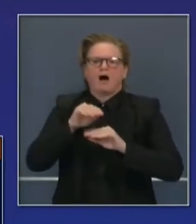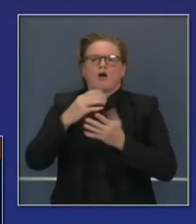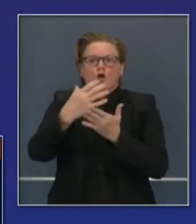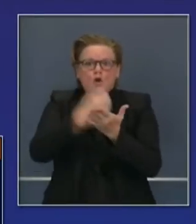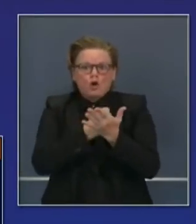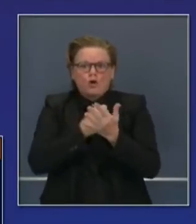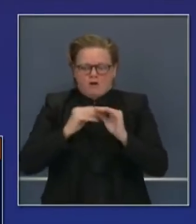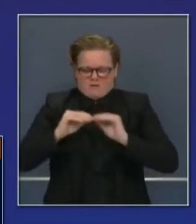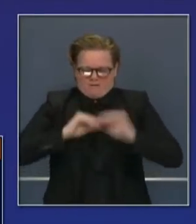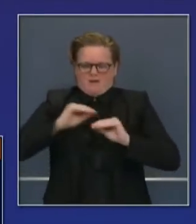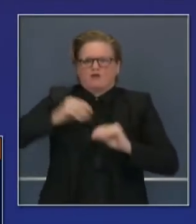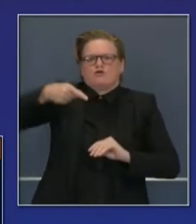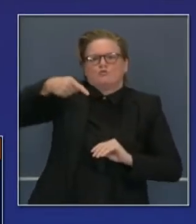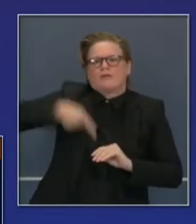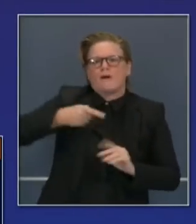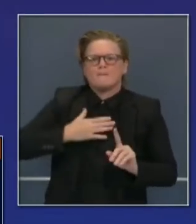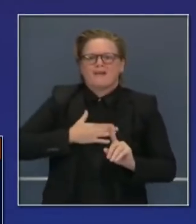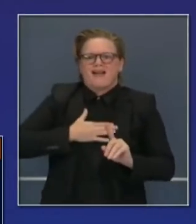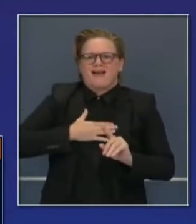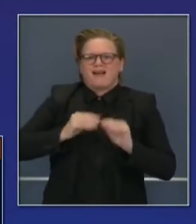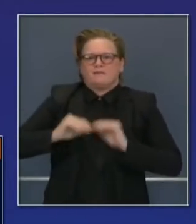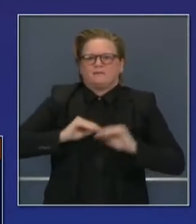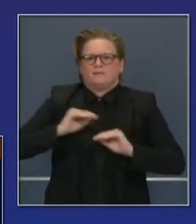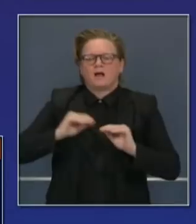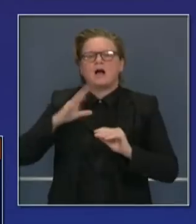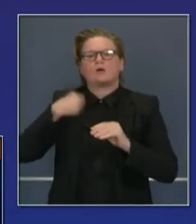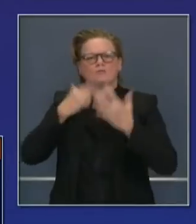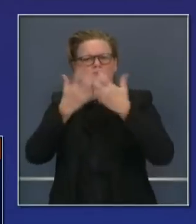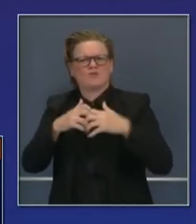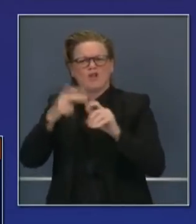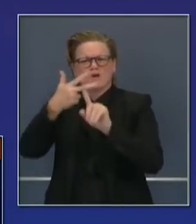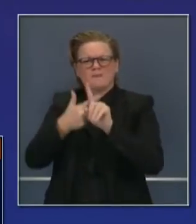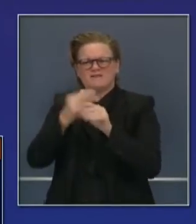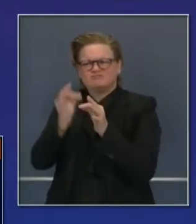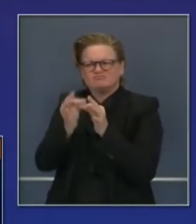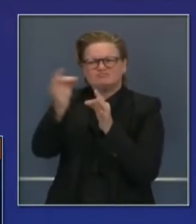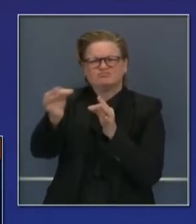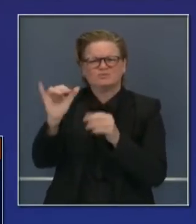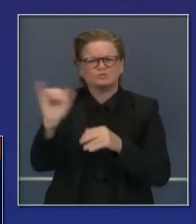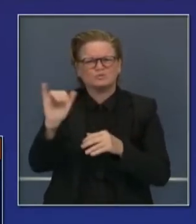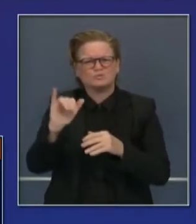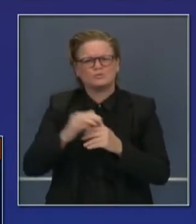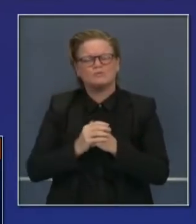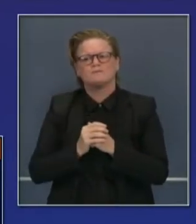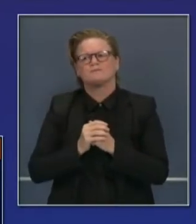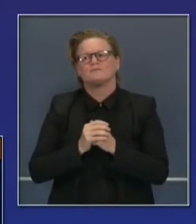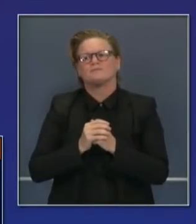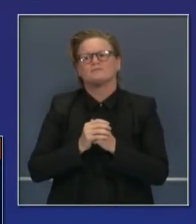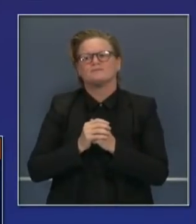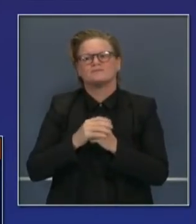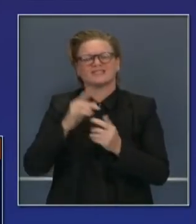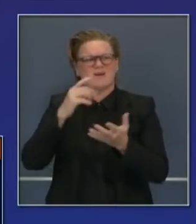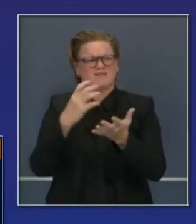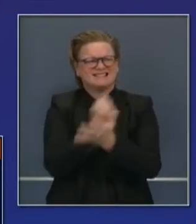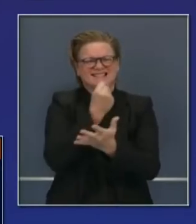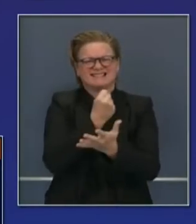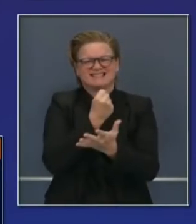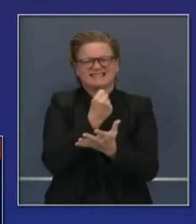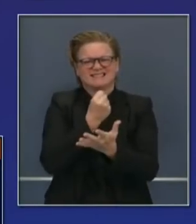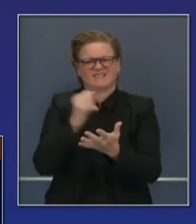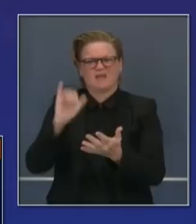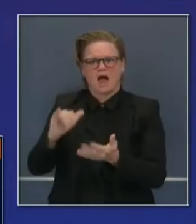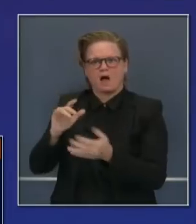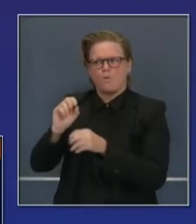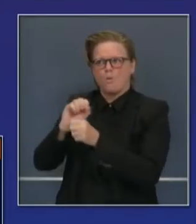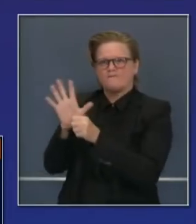stay-at-home orders and by this pandemic to take advantage and utilize those dollars for more pressing